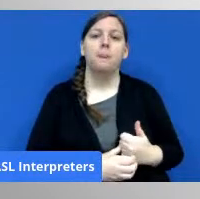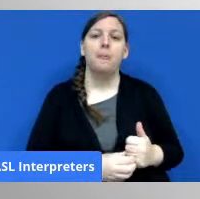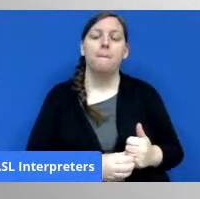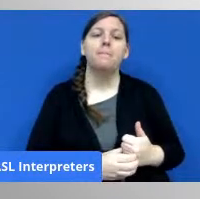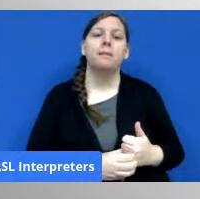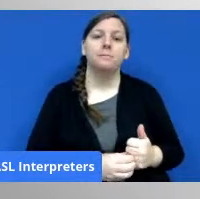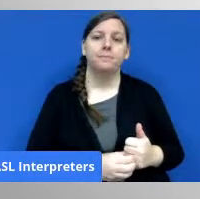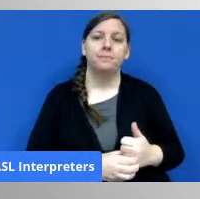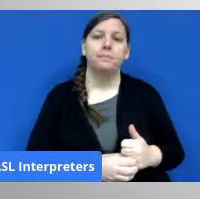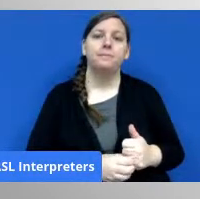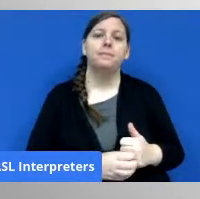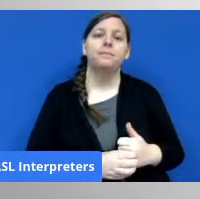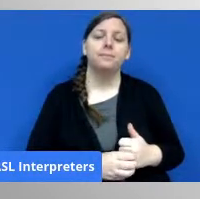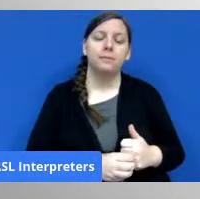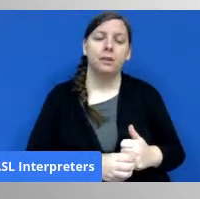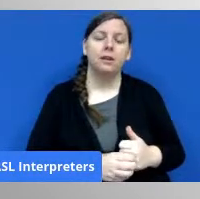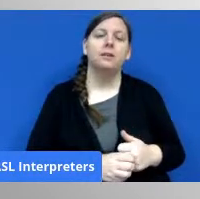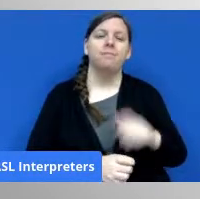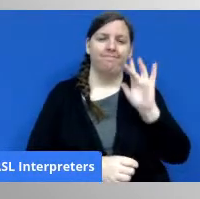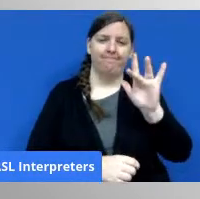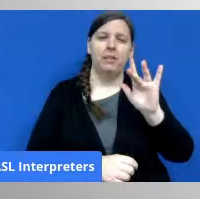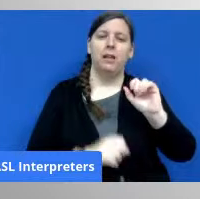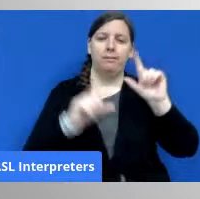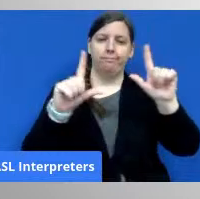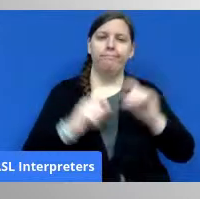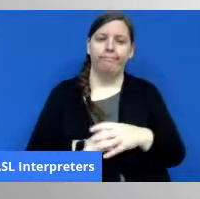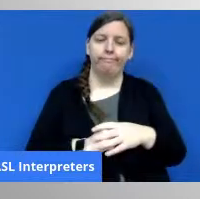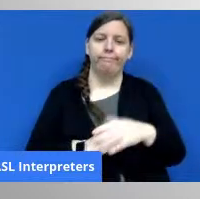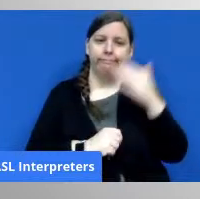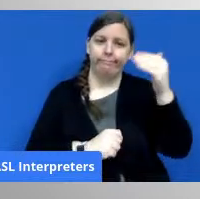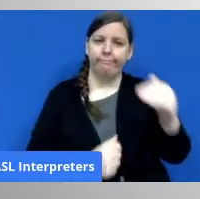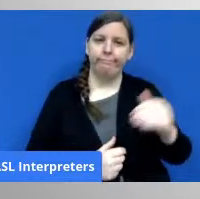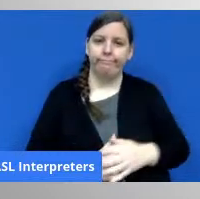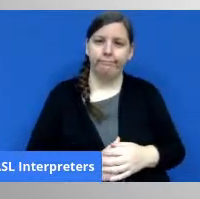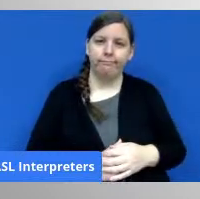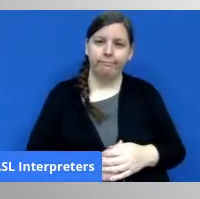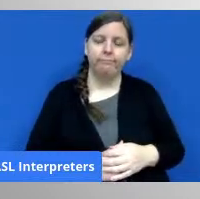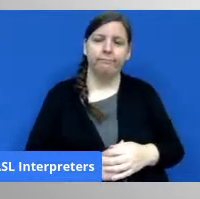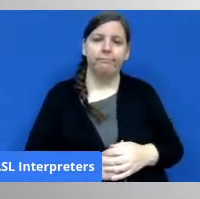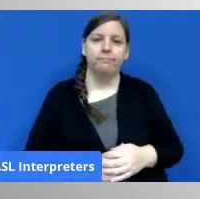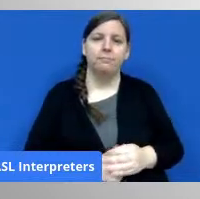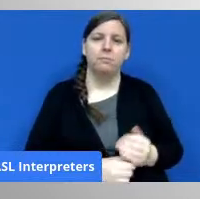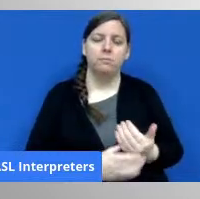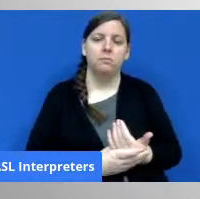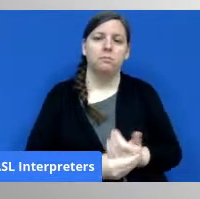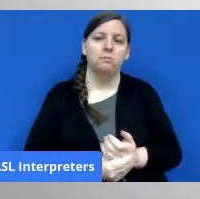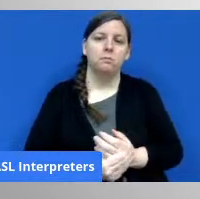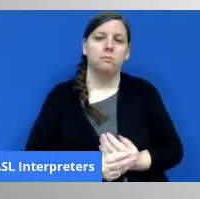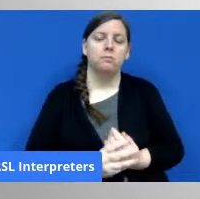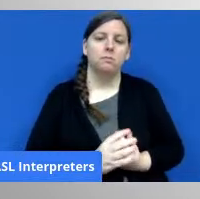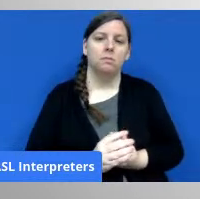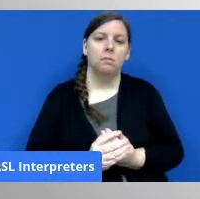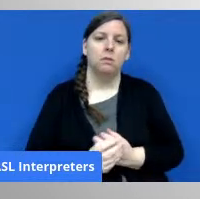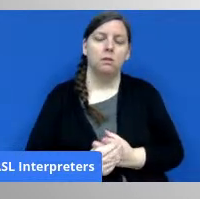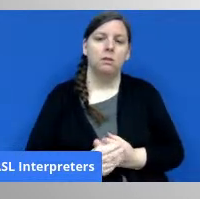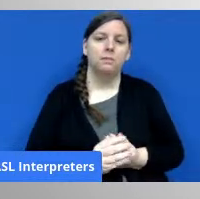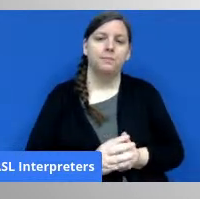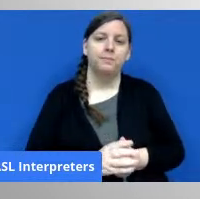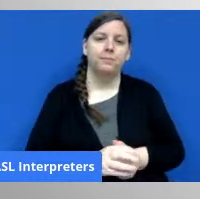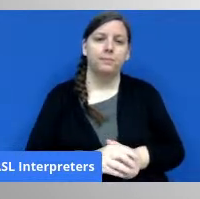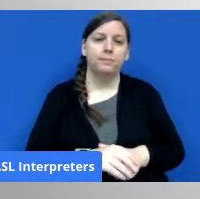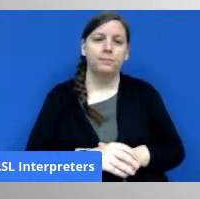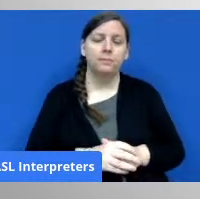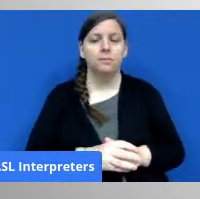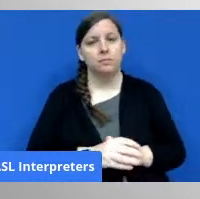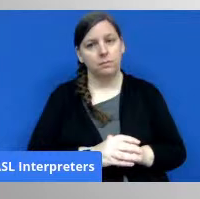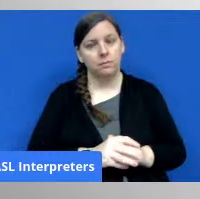Thank you. Okay, and you can click to the next slide because it'll highlight what we want to look at. There we go. Okay. What we did